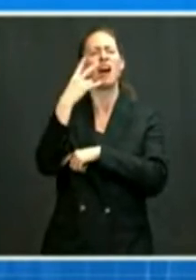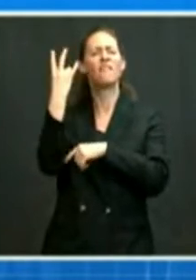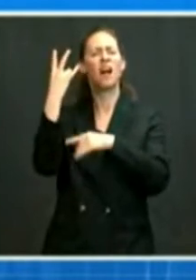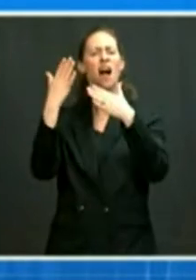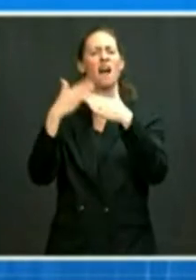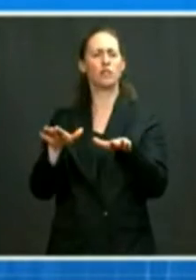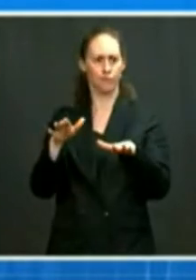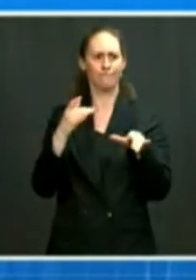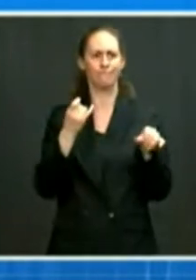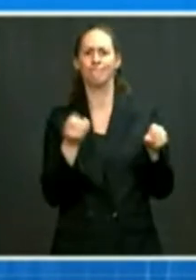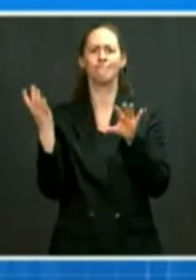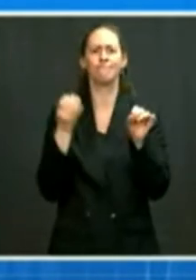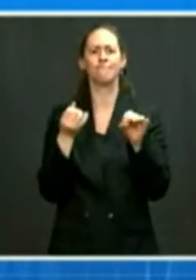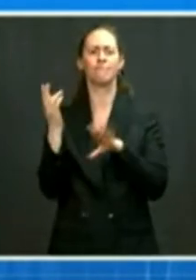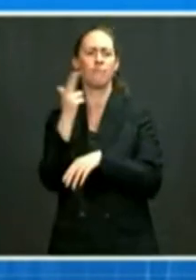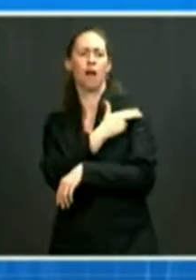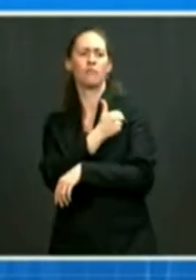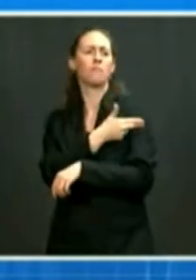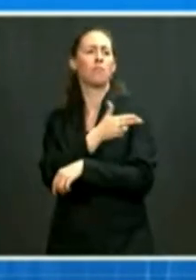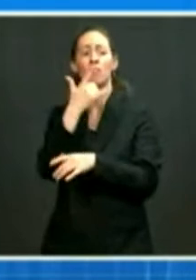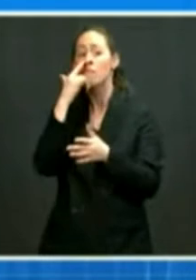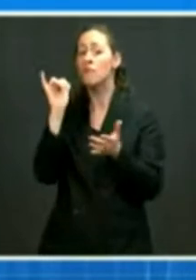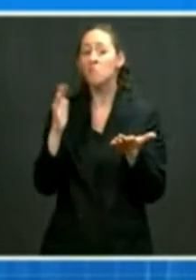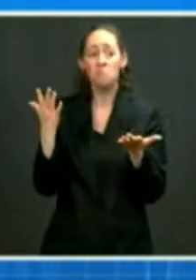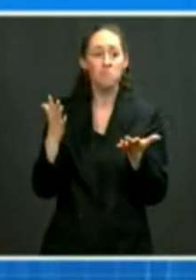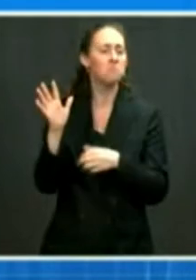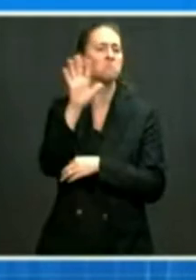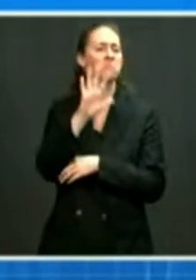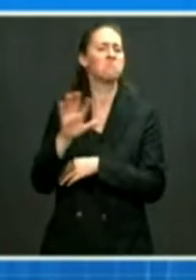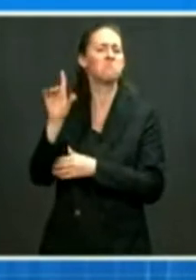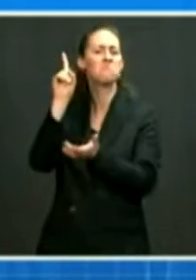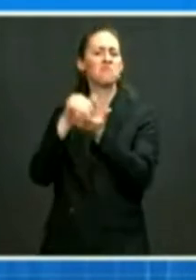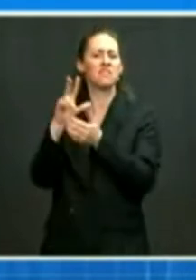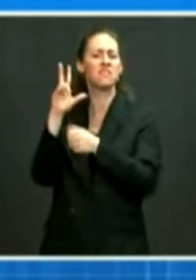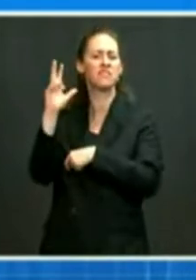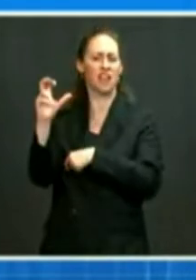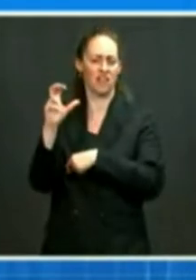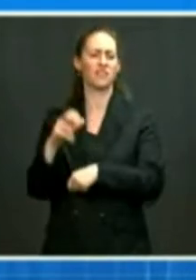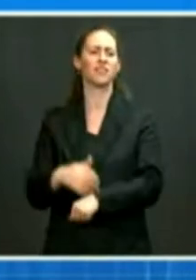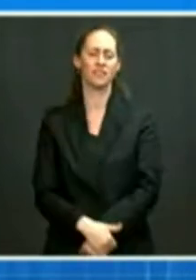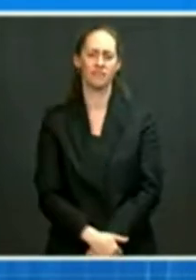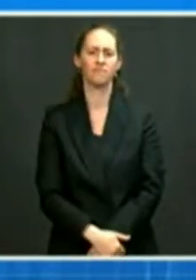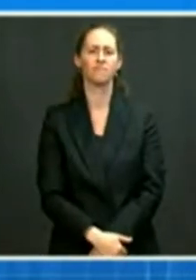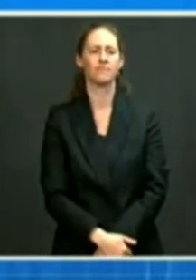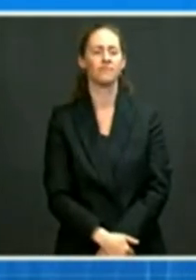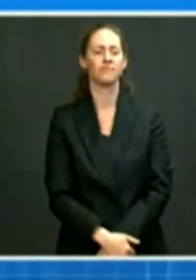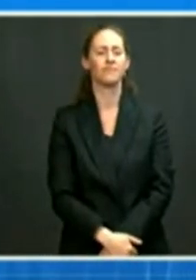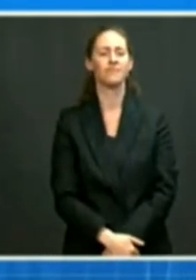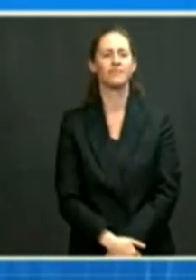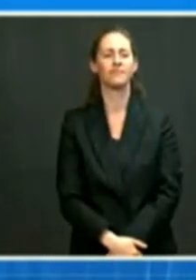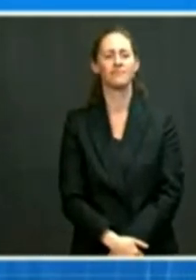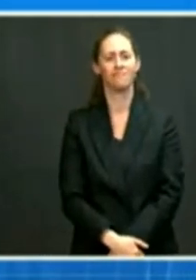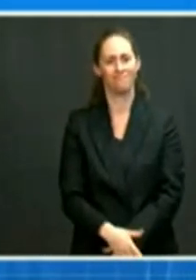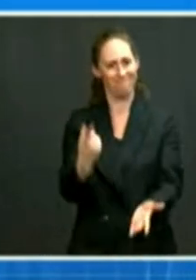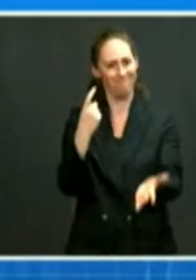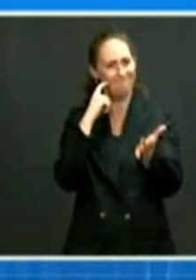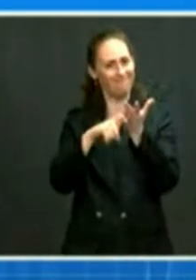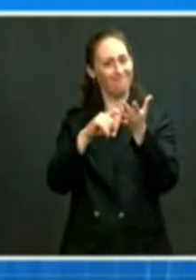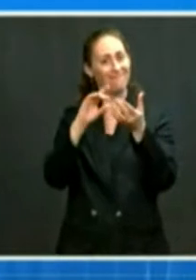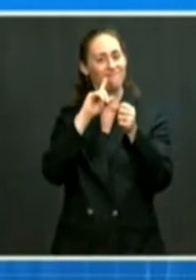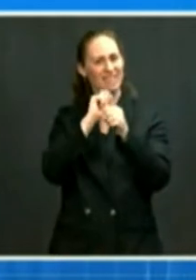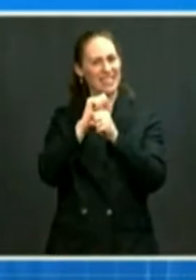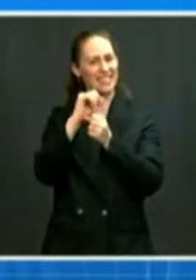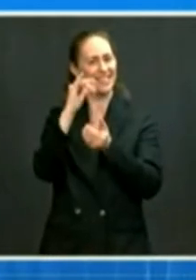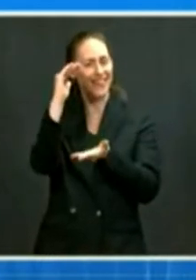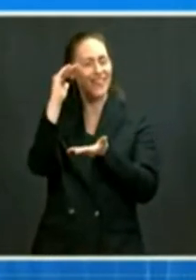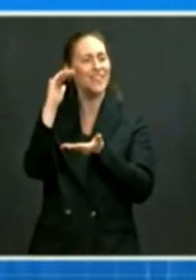another terrific sign with another back-to-back decrease of 12% from the previous 7-day period. And 7-day average daily deaths